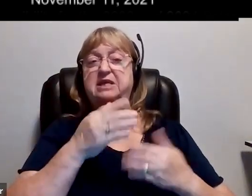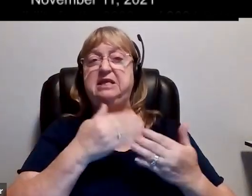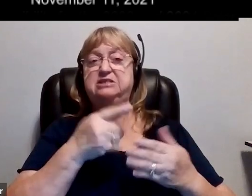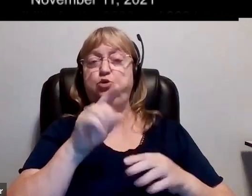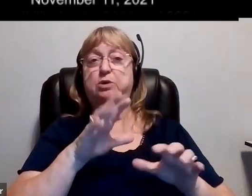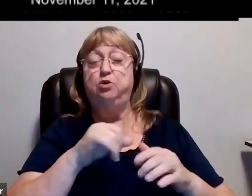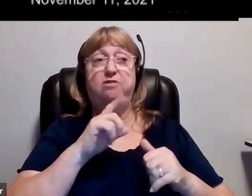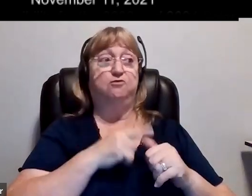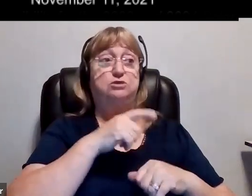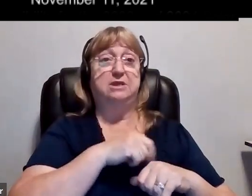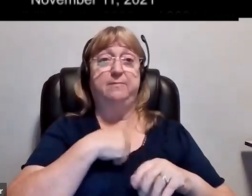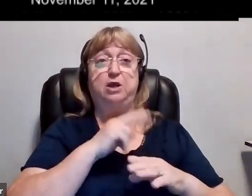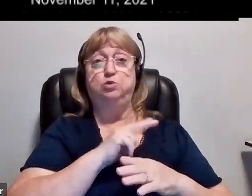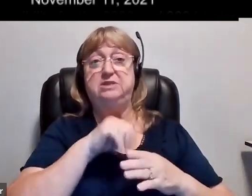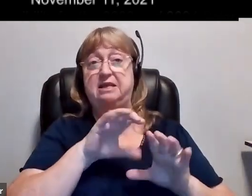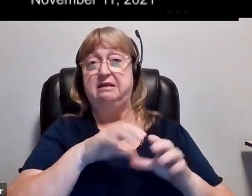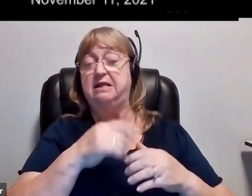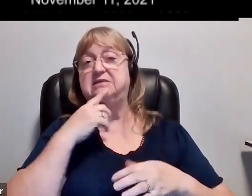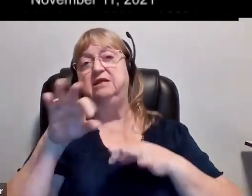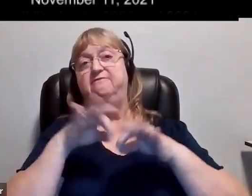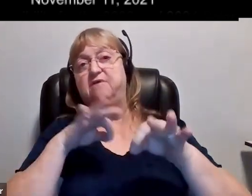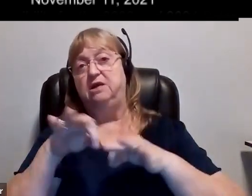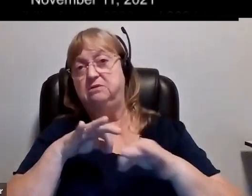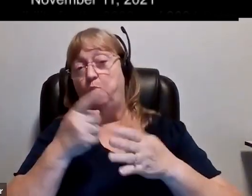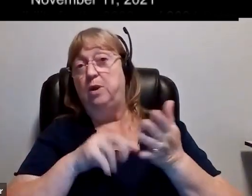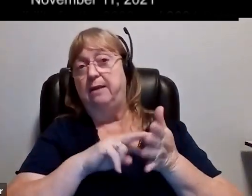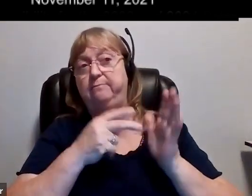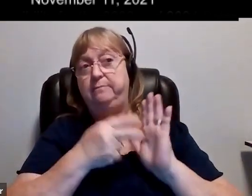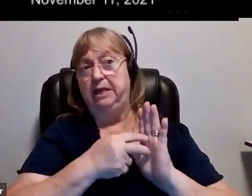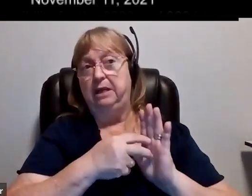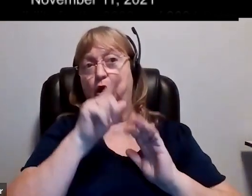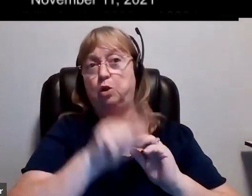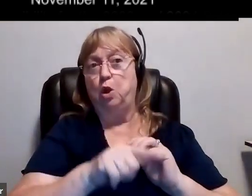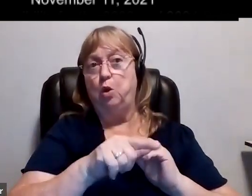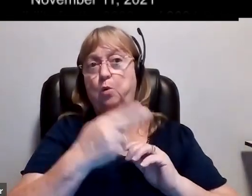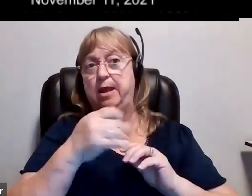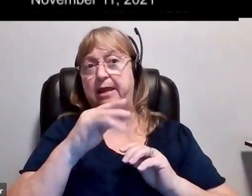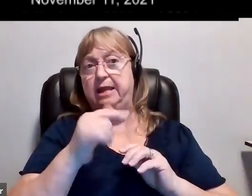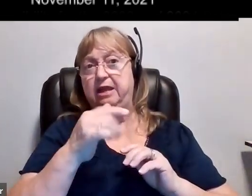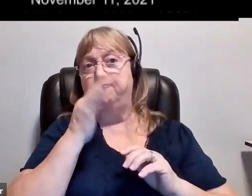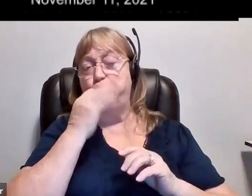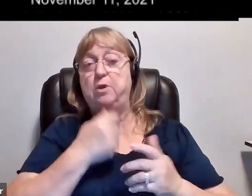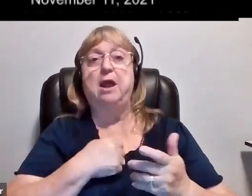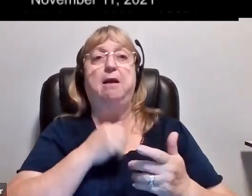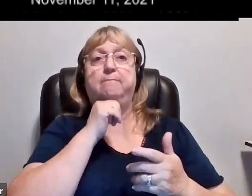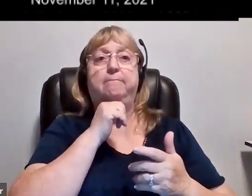I use it in a class, I always define it. I just say, well, what I mean by low-hanging fruit is, I don't know if